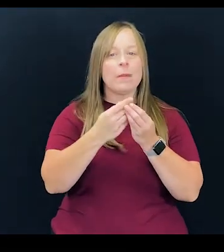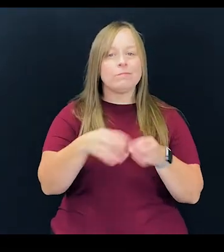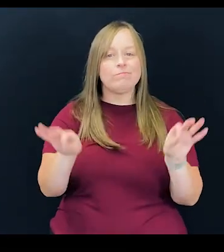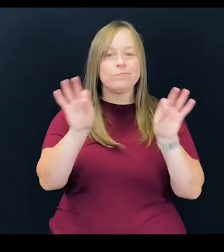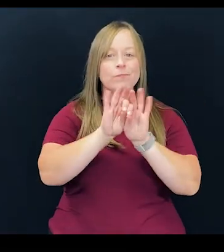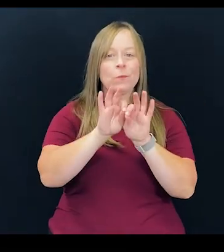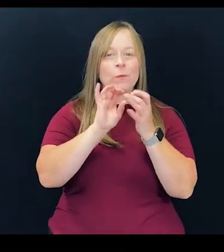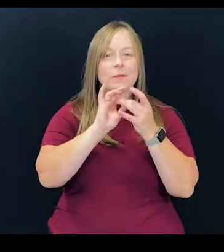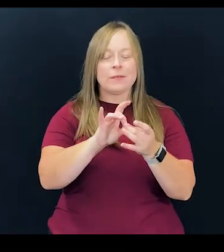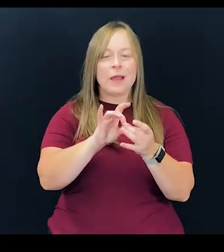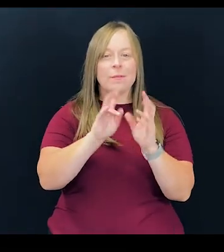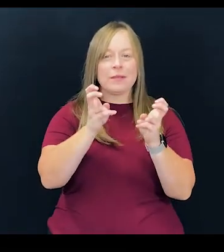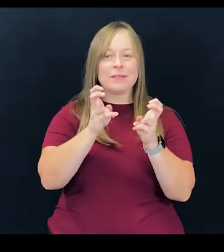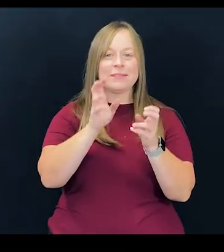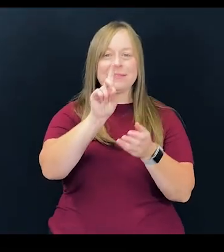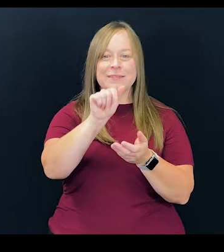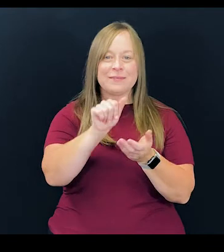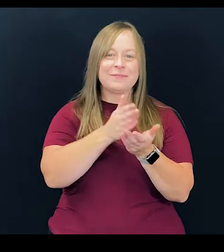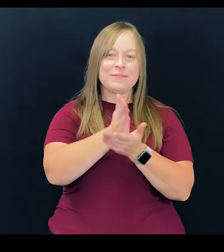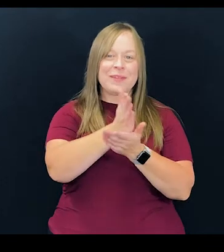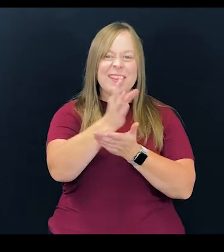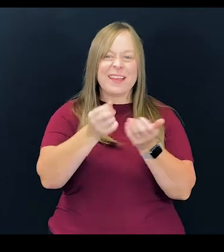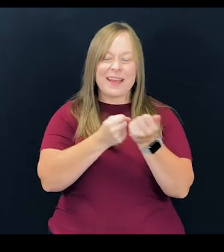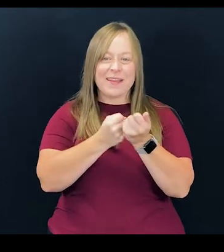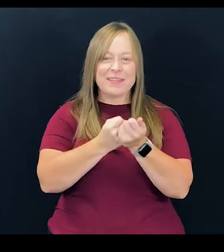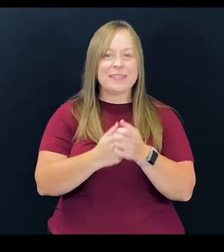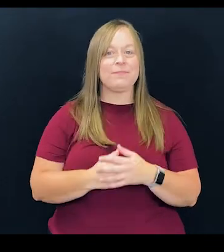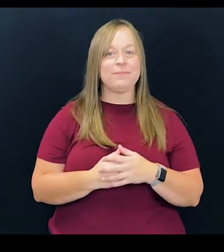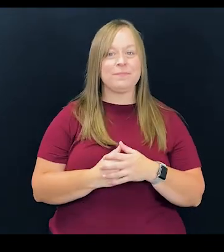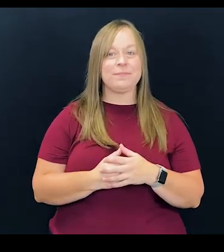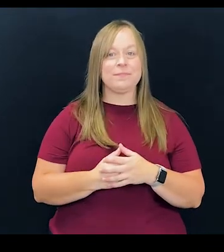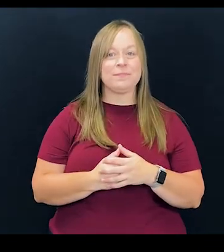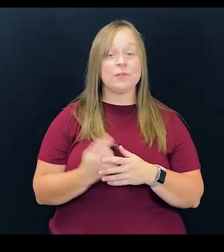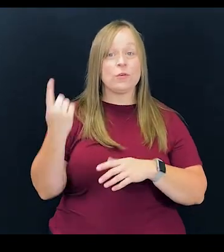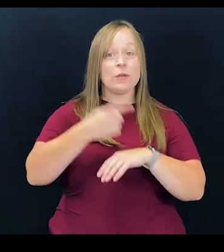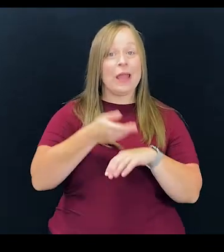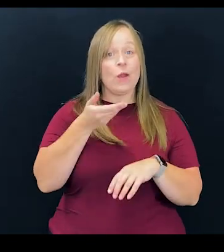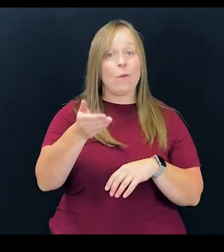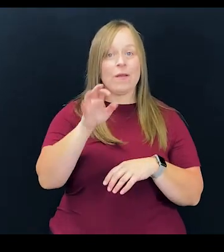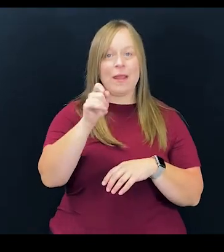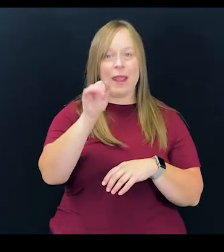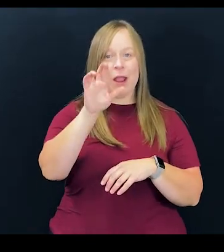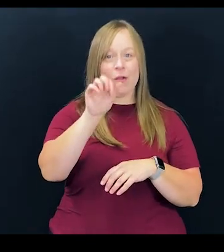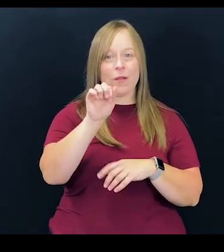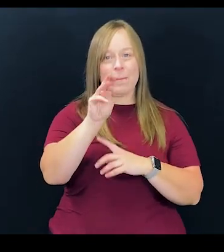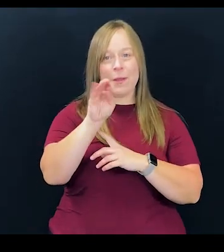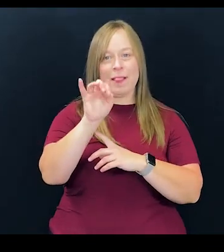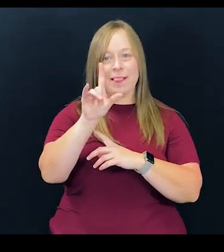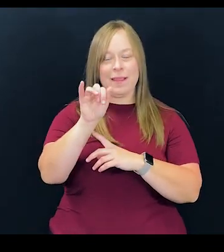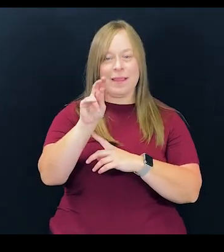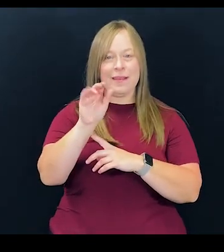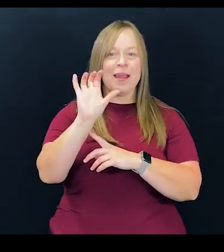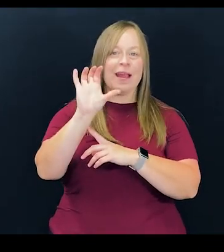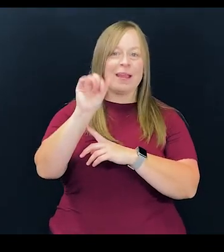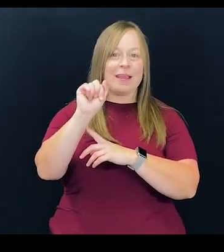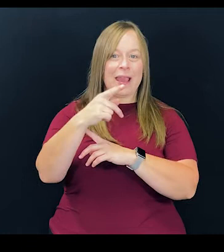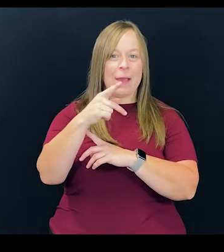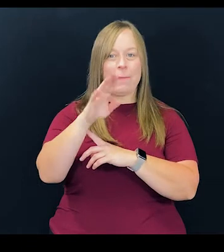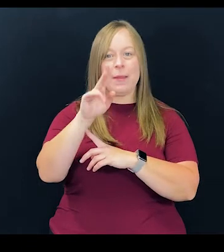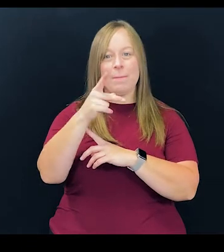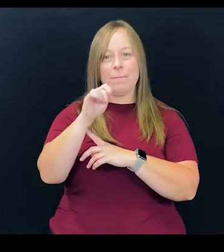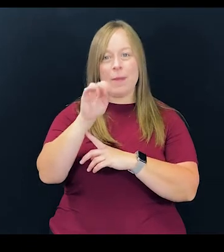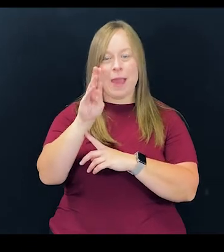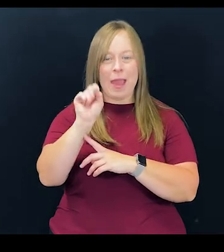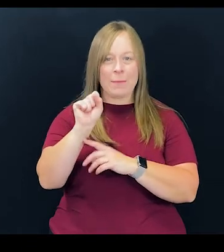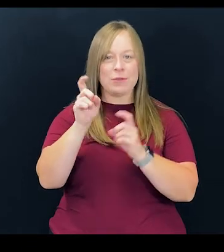bring you information on the most relevant topics regarding disability rights and advocacy. Today, we welcome Erica Molina, the CAP